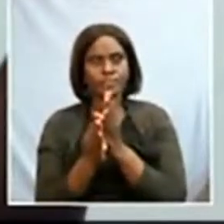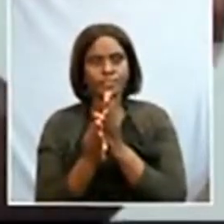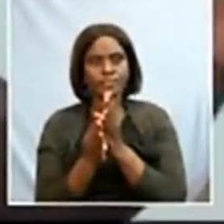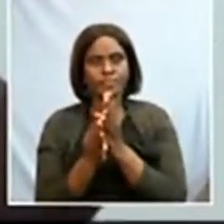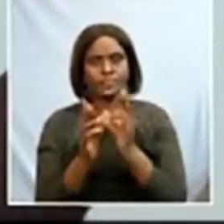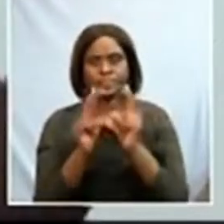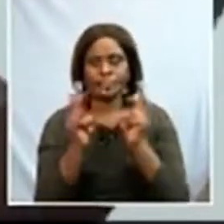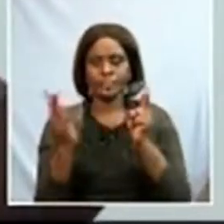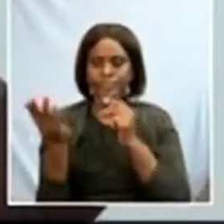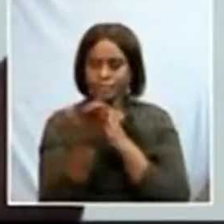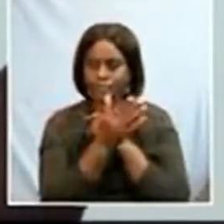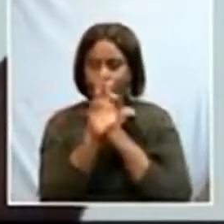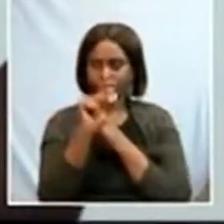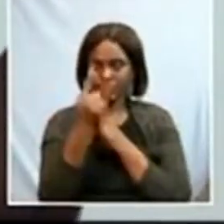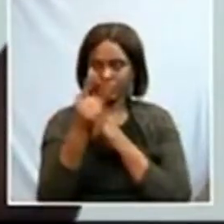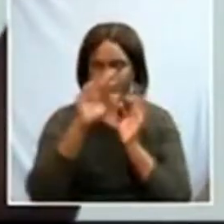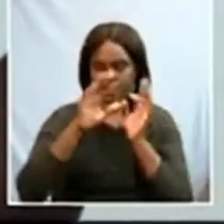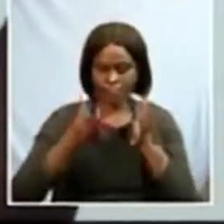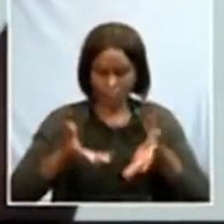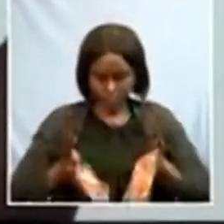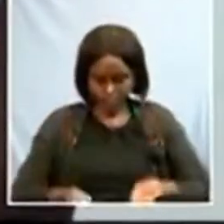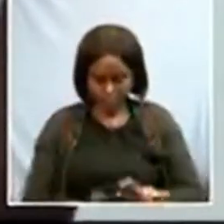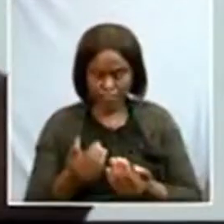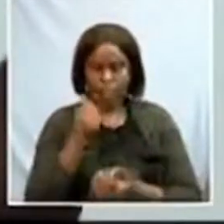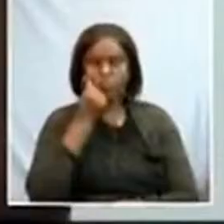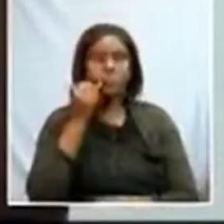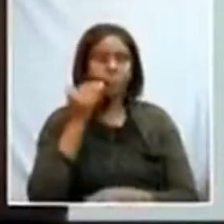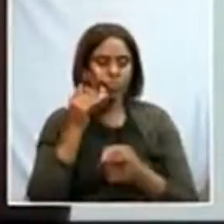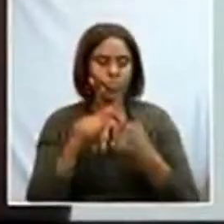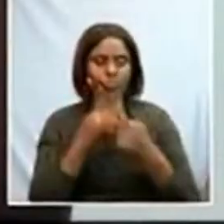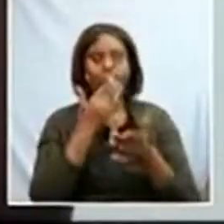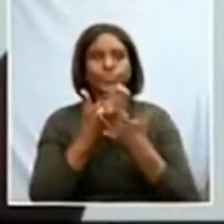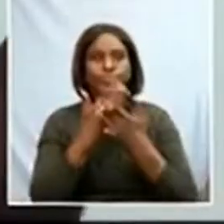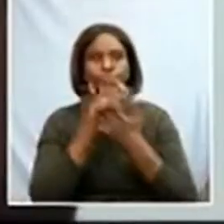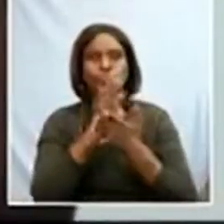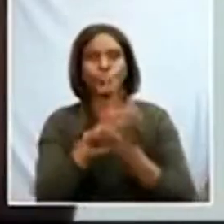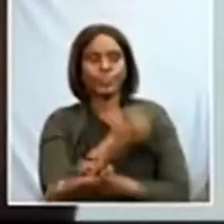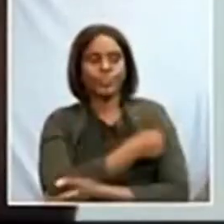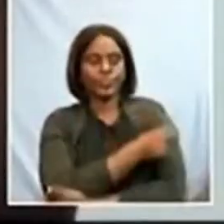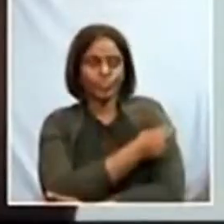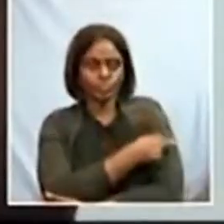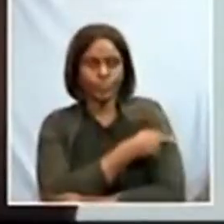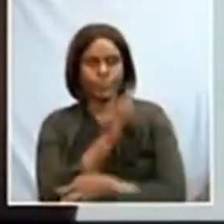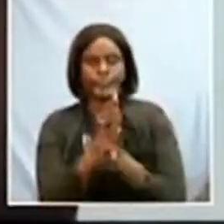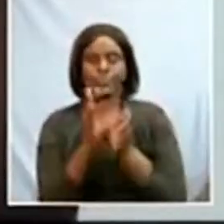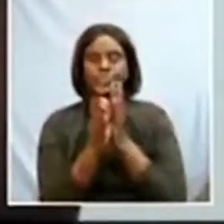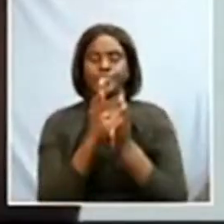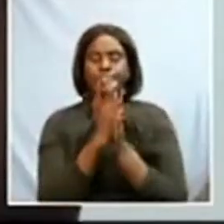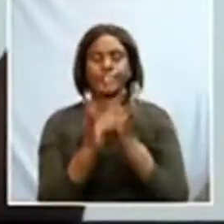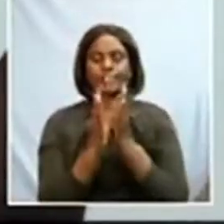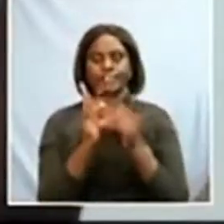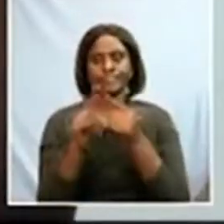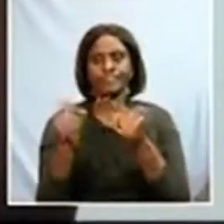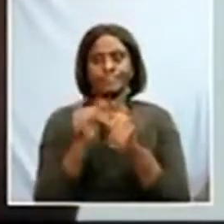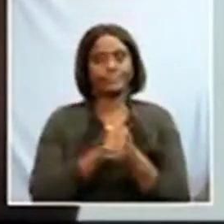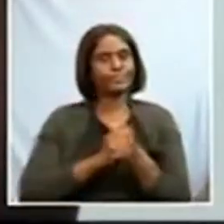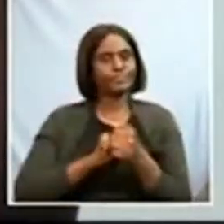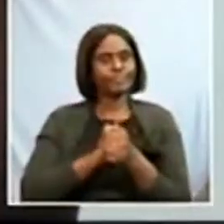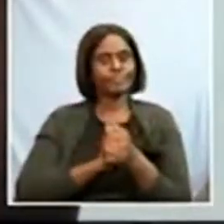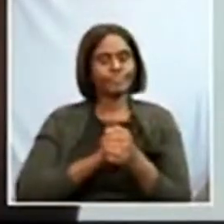so that no one is delivered at home, but proper health infrastructure. But